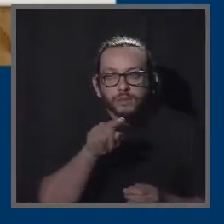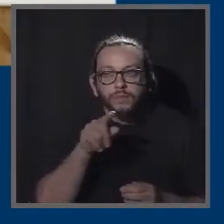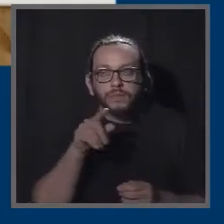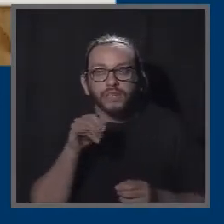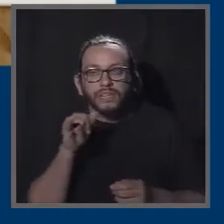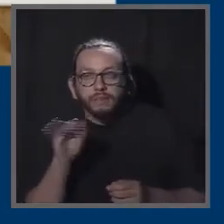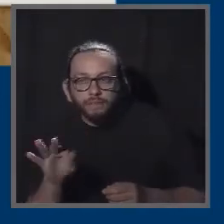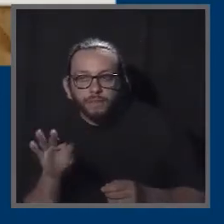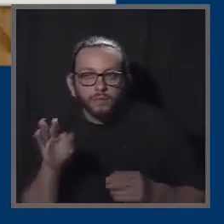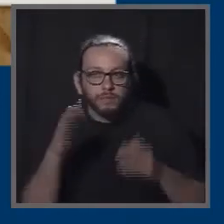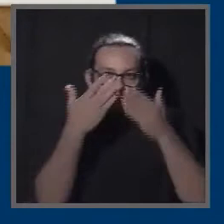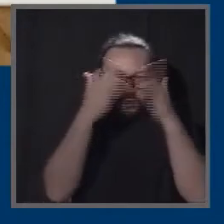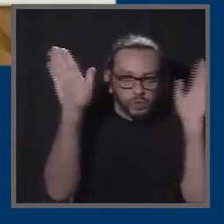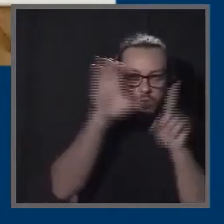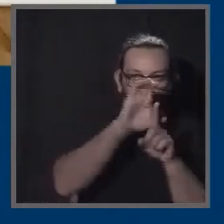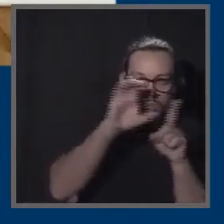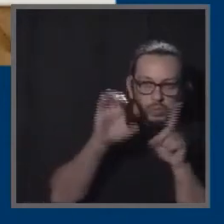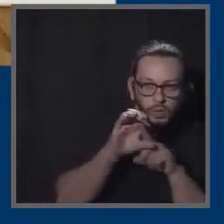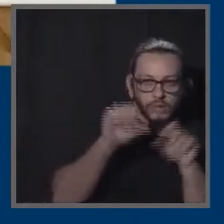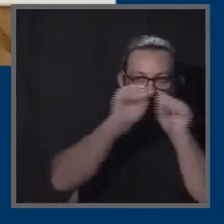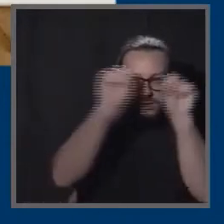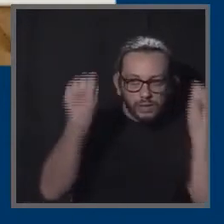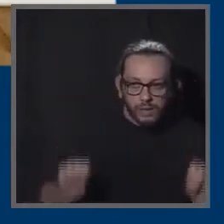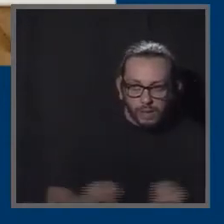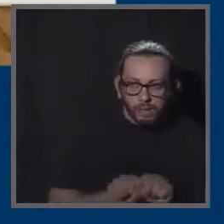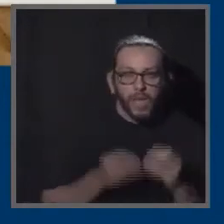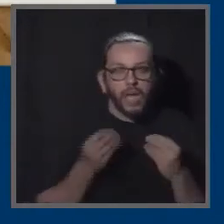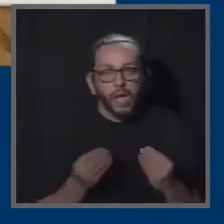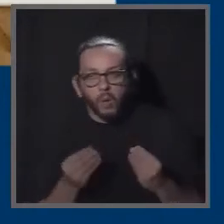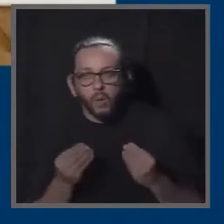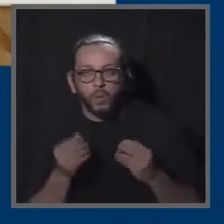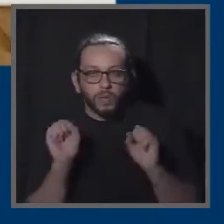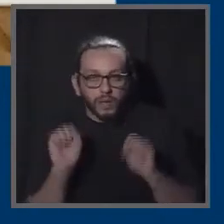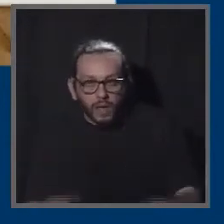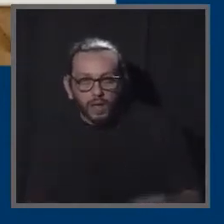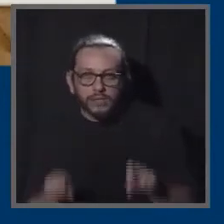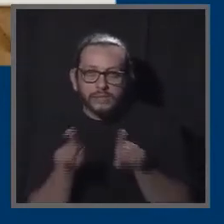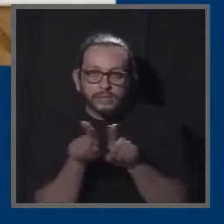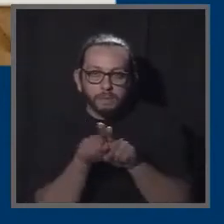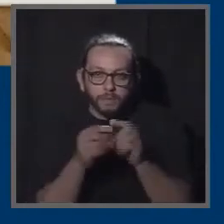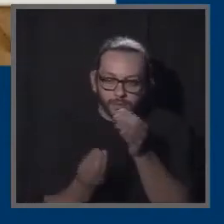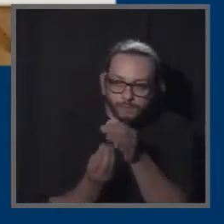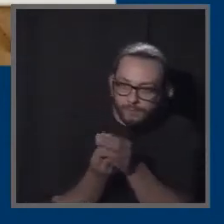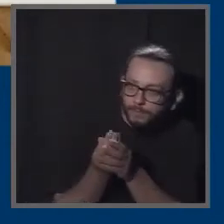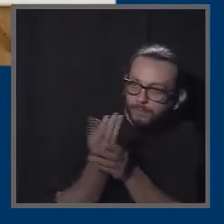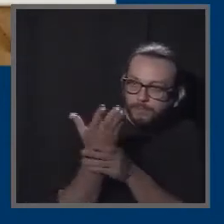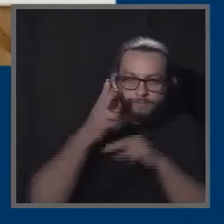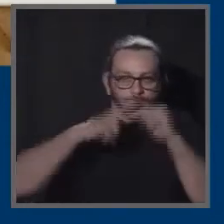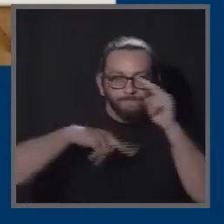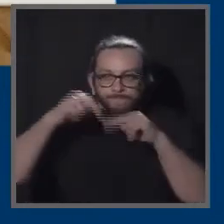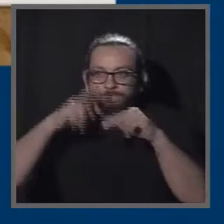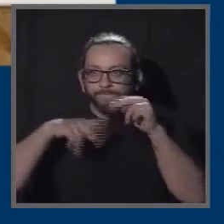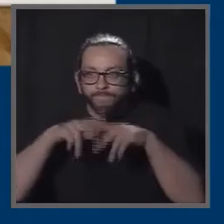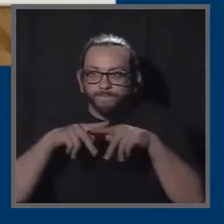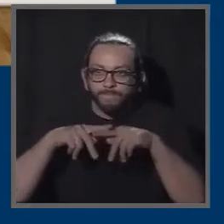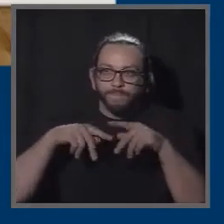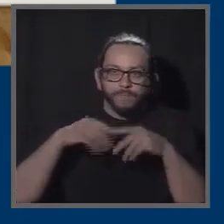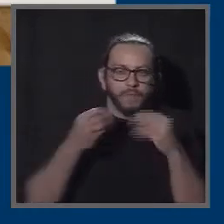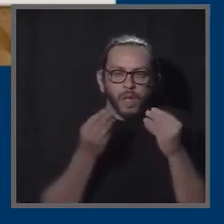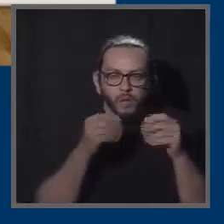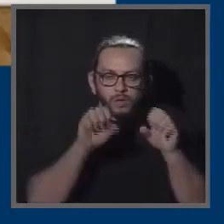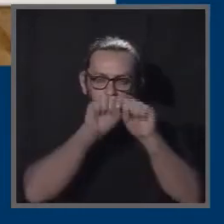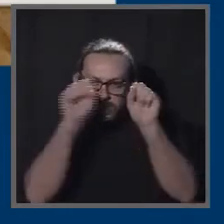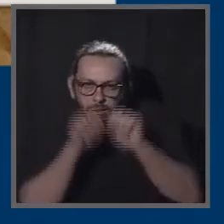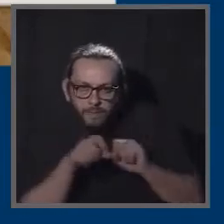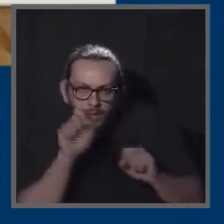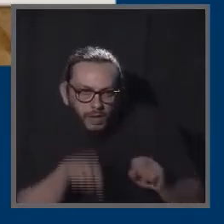system, how can we cultivate it as a system? And I'll come back to that later on. And then the second intervention